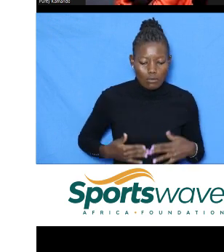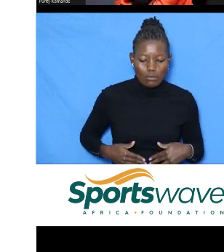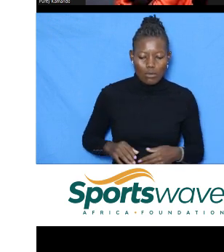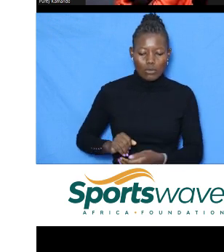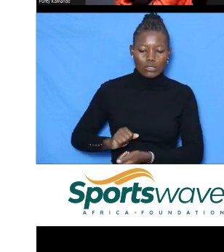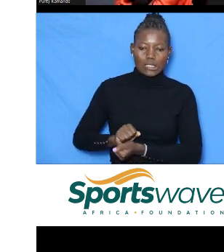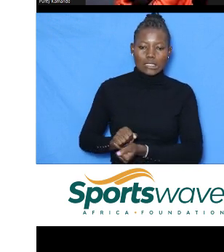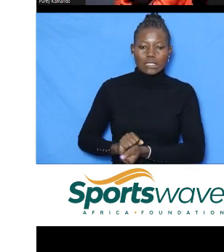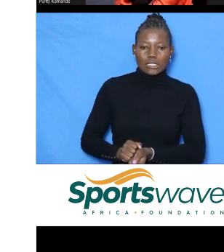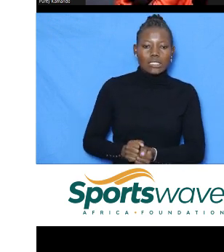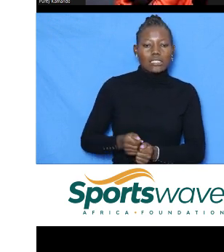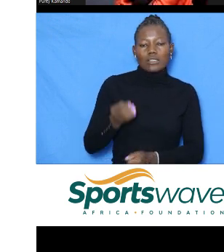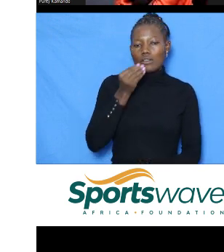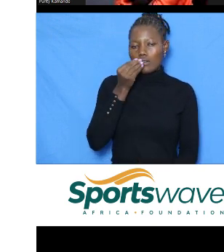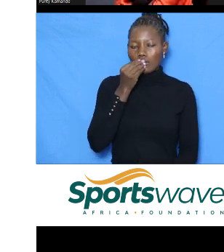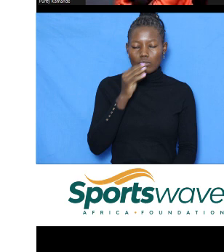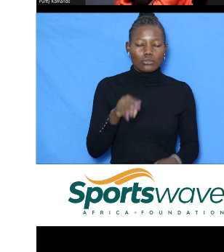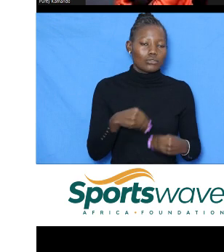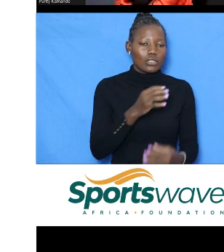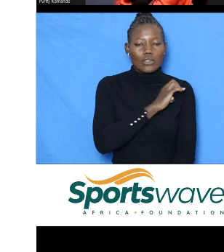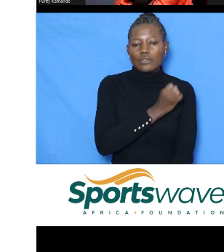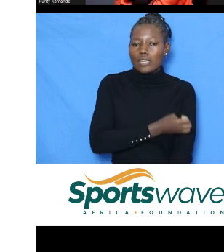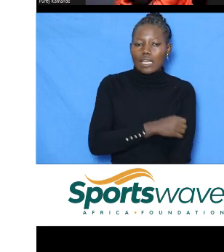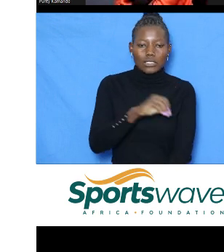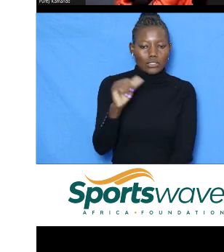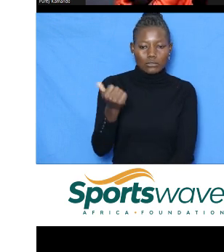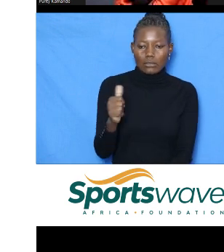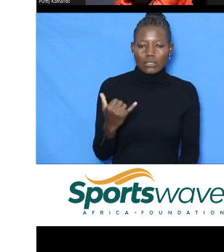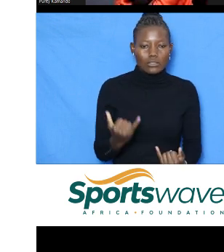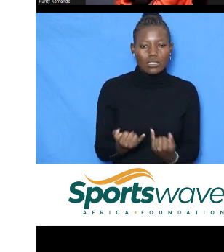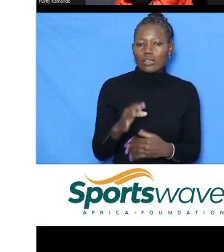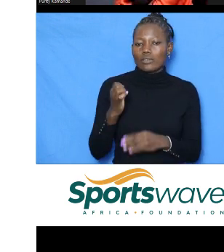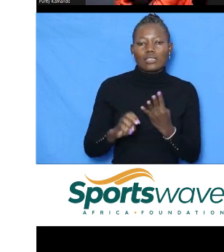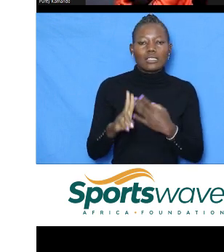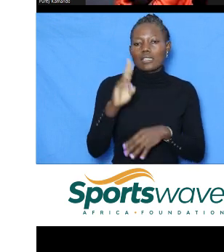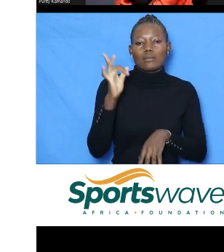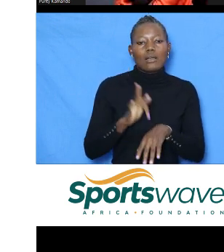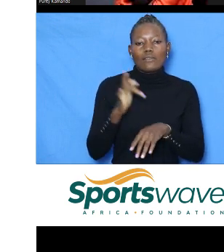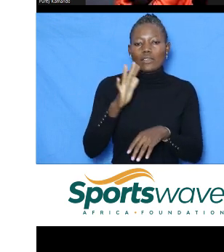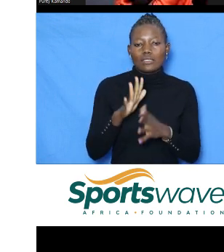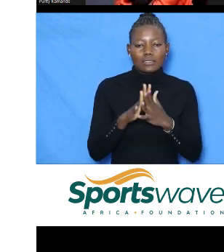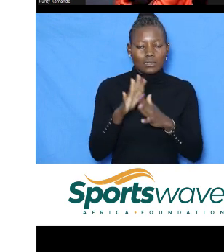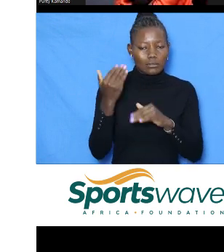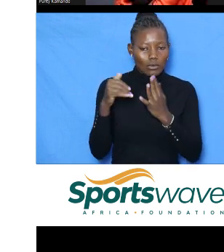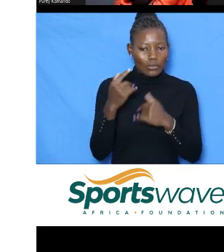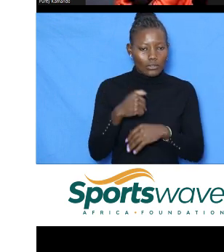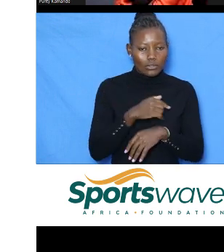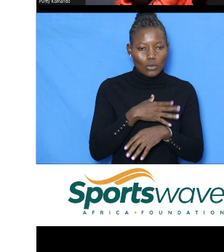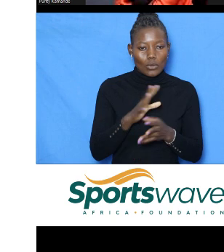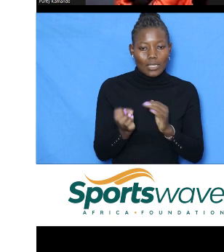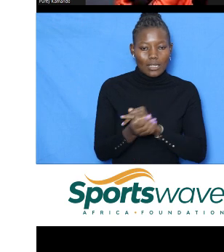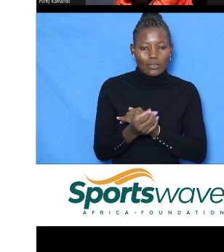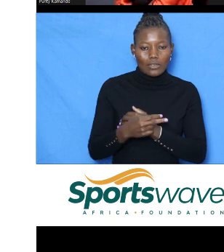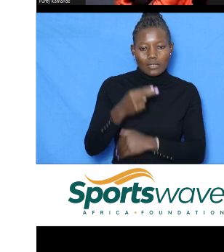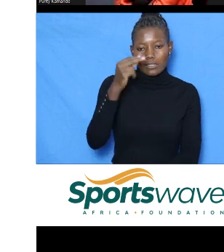break down this food to provide energy for the event, so it will end up affecting their performance. We advise that high fiber foods should